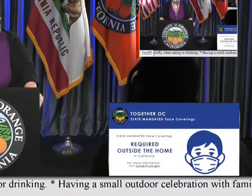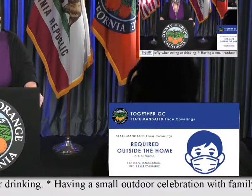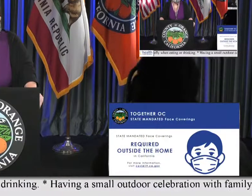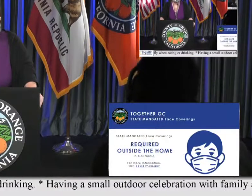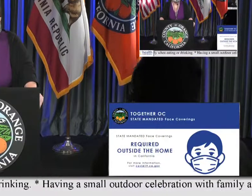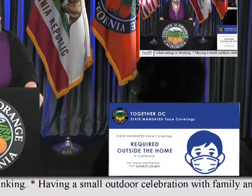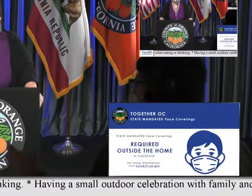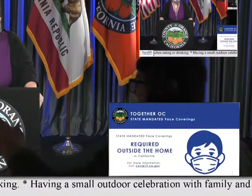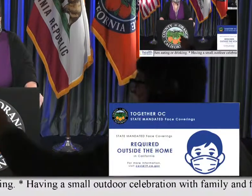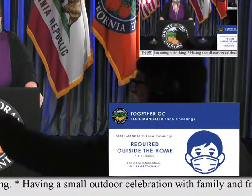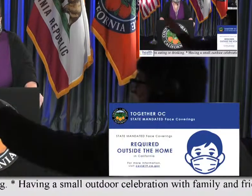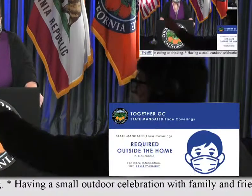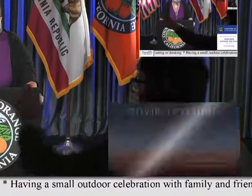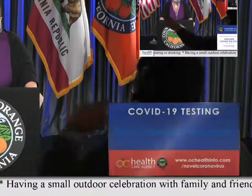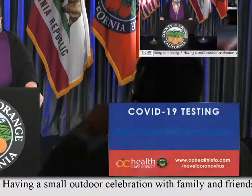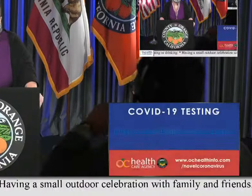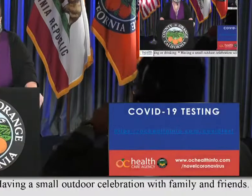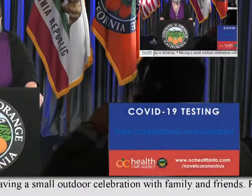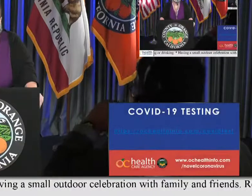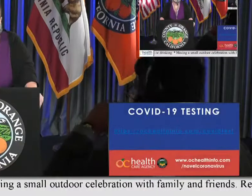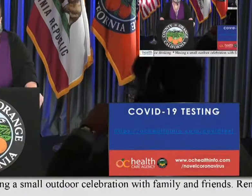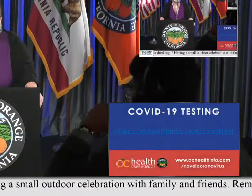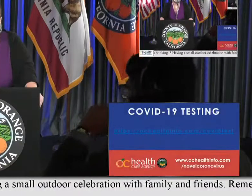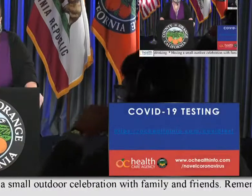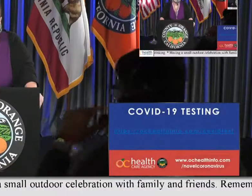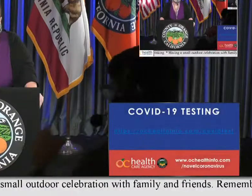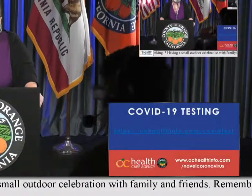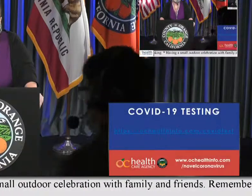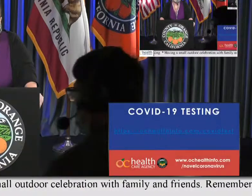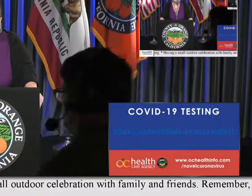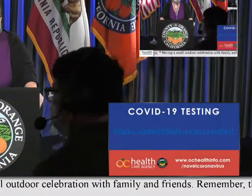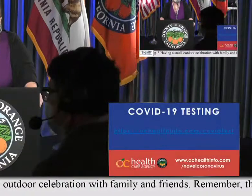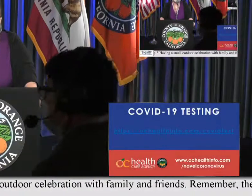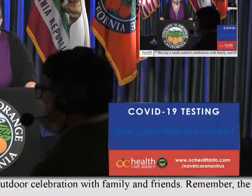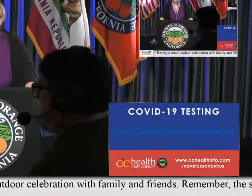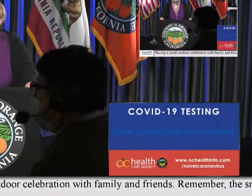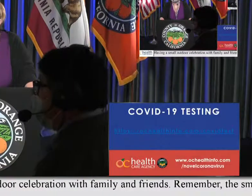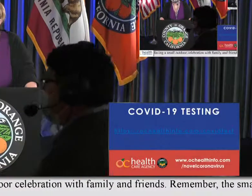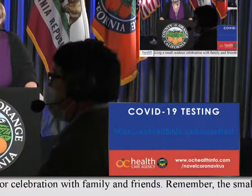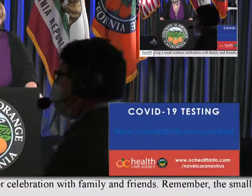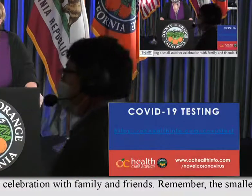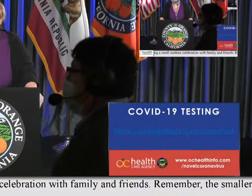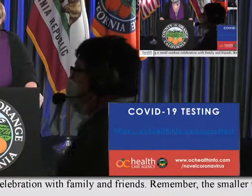before. Mm-hmm. It won't be this. Tony, can you bring up the clock graphic?